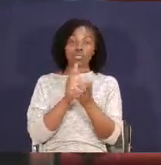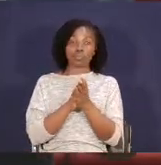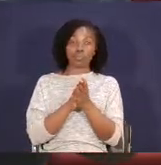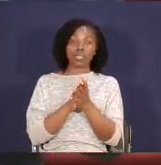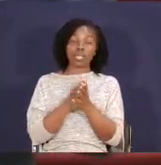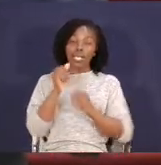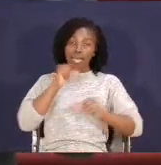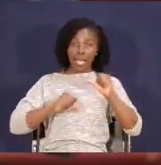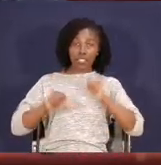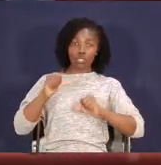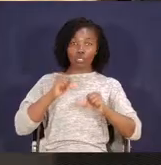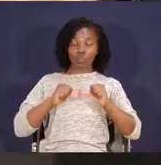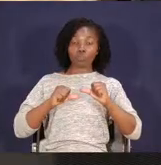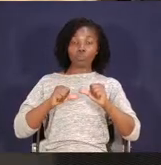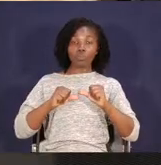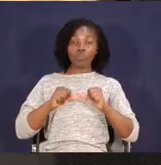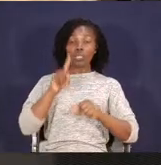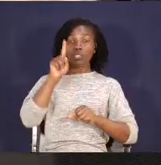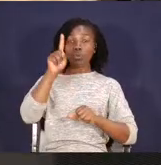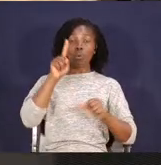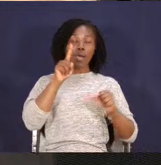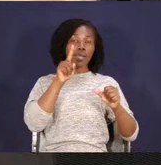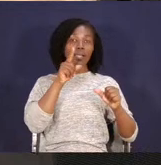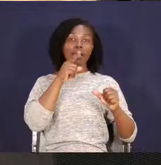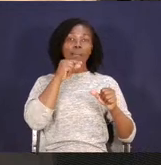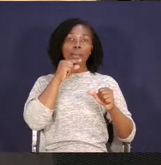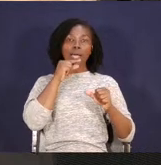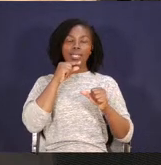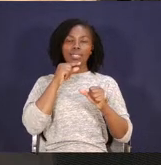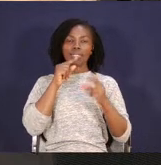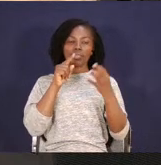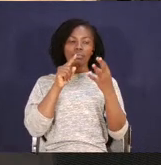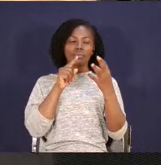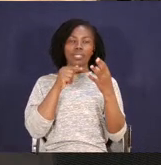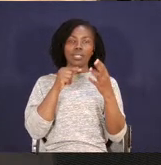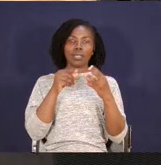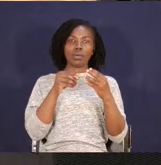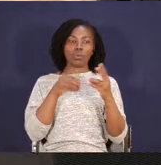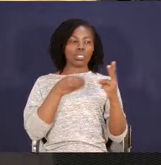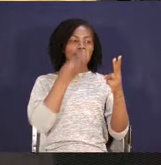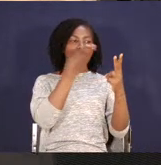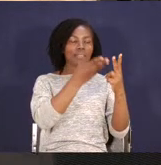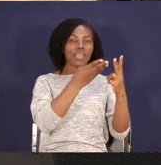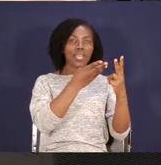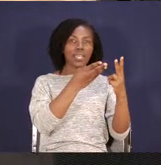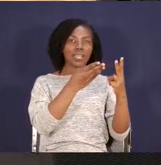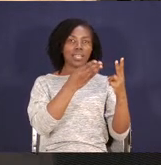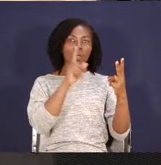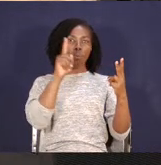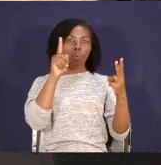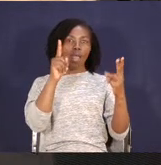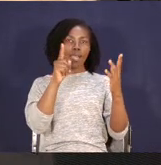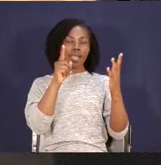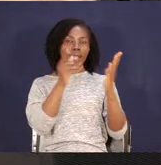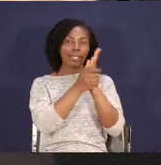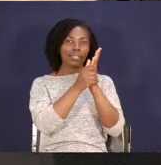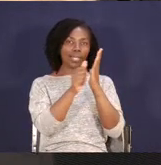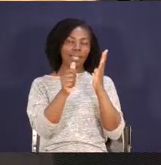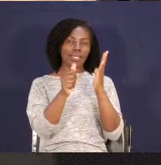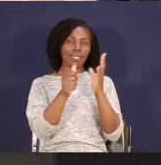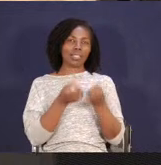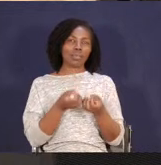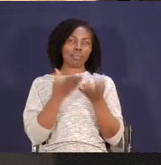this one guy with one talent, he went and buried it. That's not a good strategy. The miracle is not in what is buried